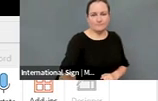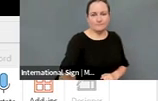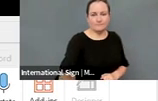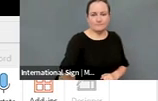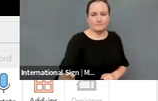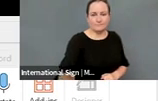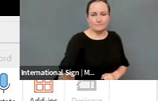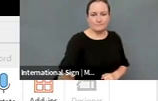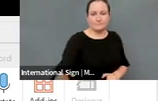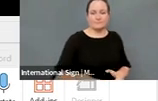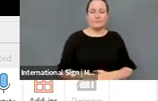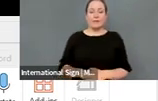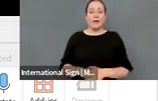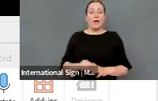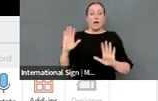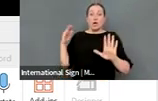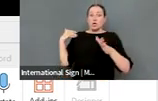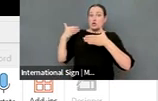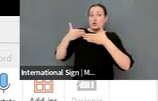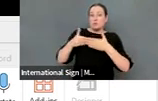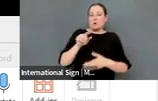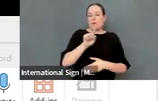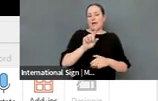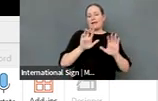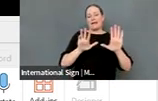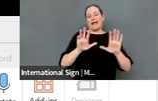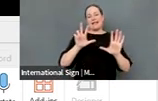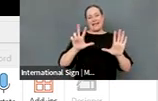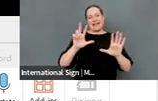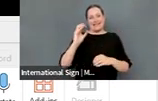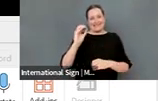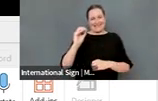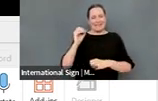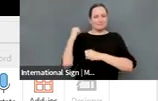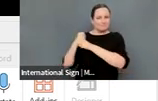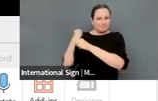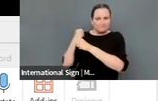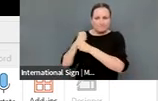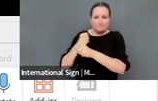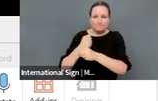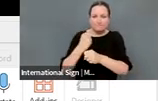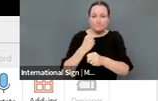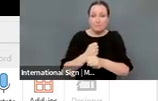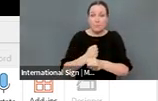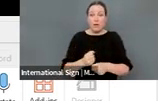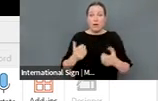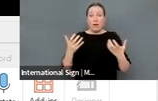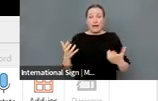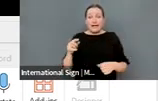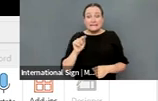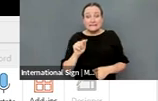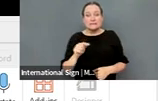from 1980. But the main challenge has been on disability prevalence in Zambia. For instance, what we saw